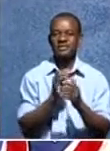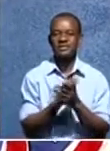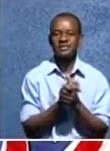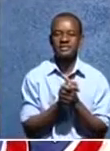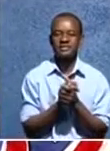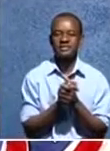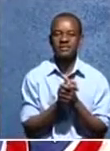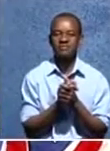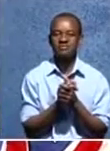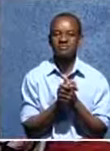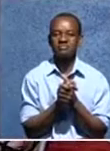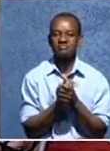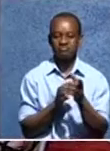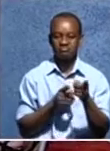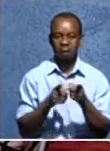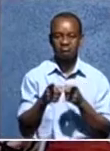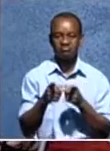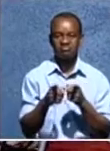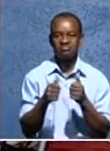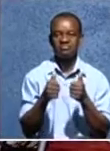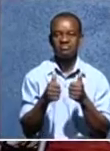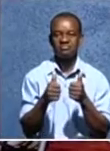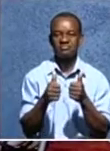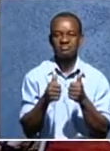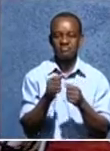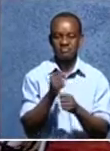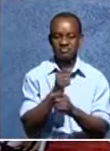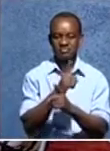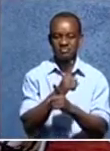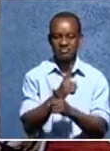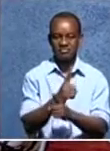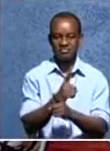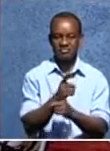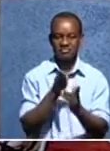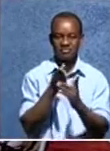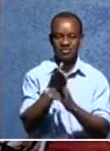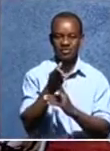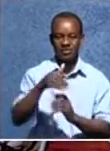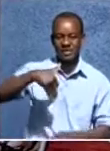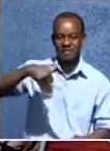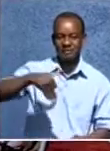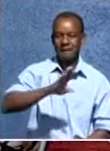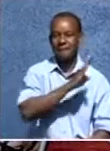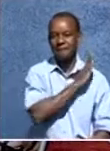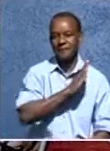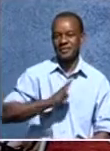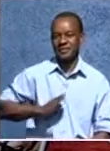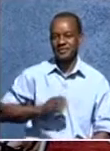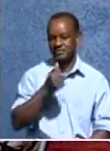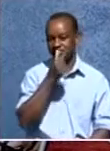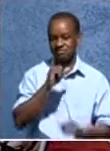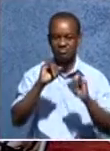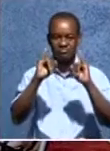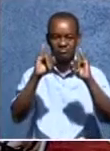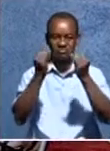are very important. What government or through the body, the Namibia Tourism Board does, and also the private sector. But one of the very important elements